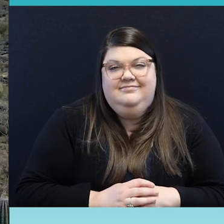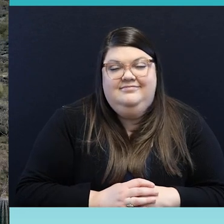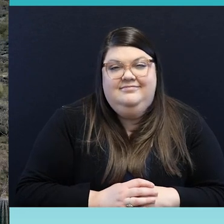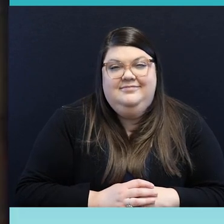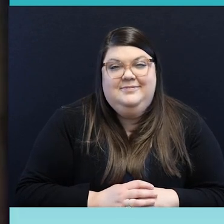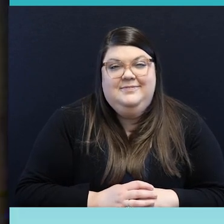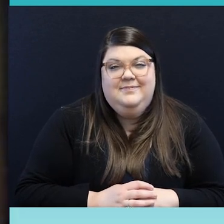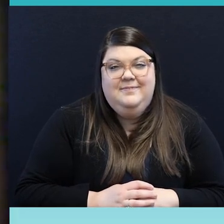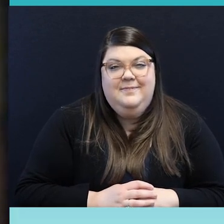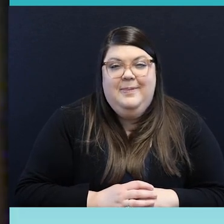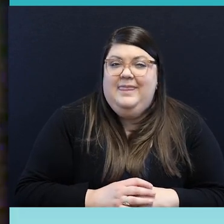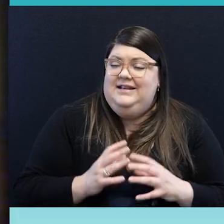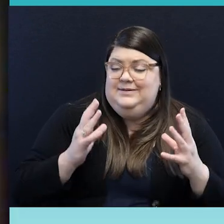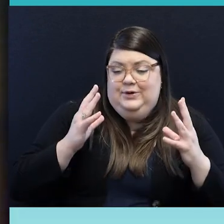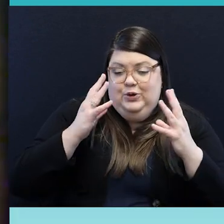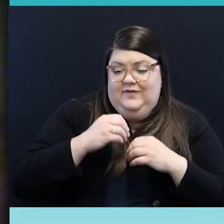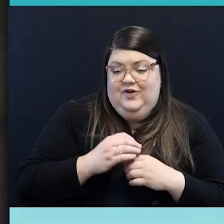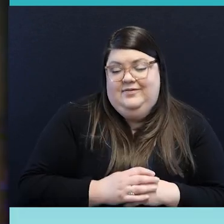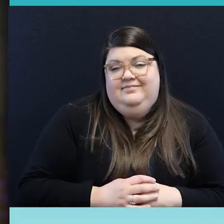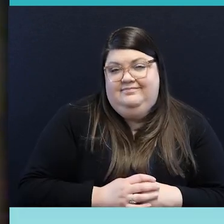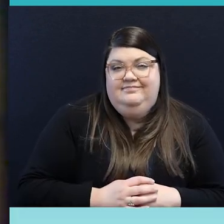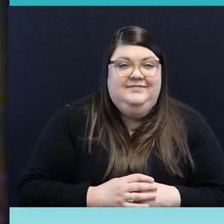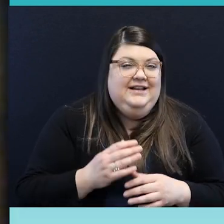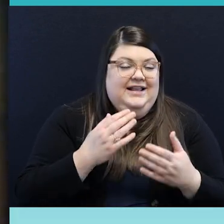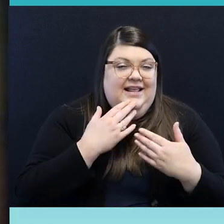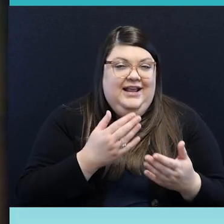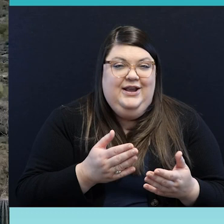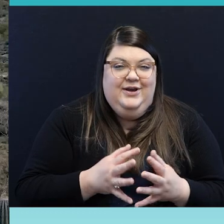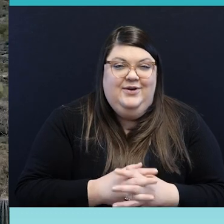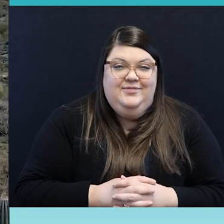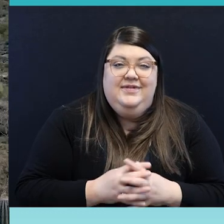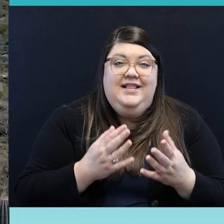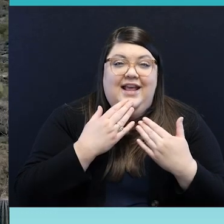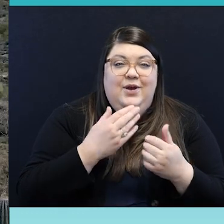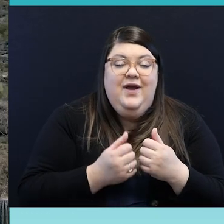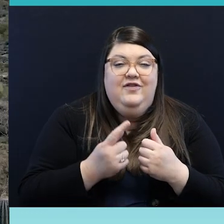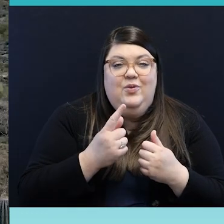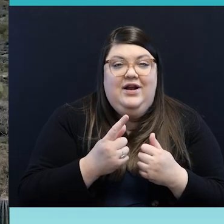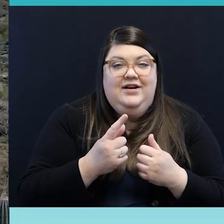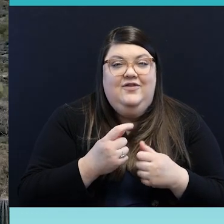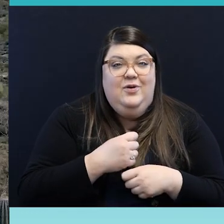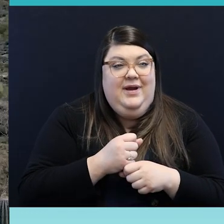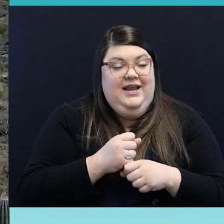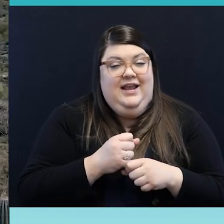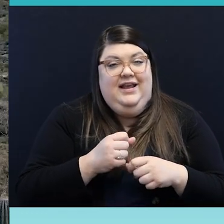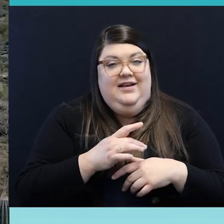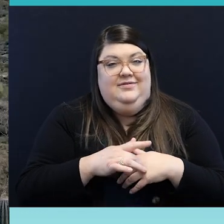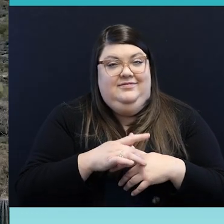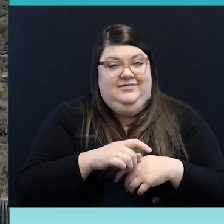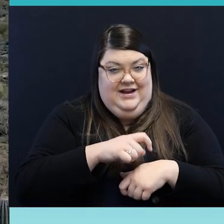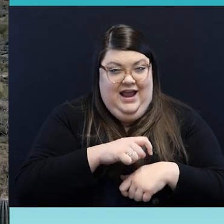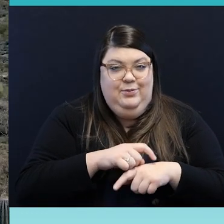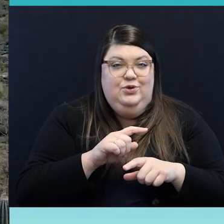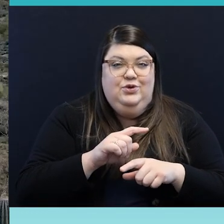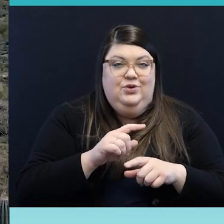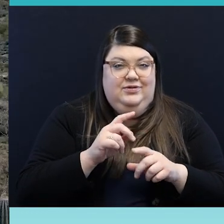Okay. It's beautiful. Thank you. Well, thank you everyone for making space to talk with us tonight. And